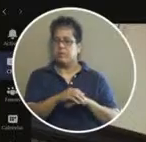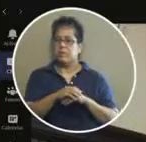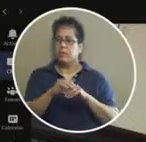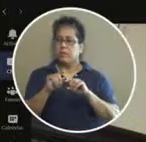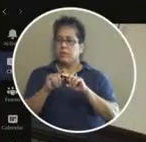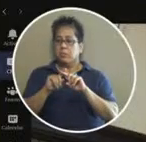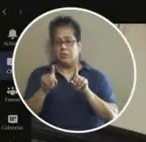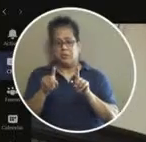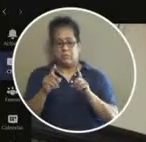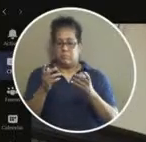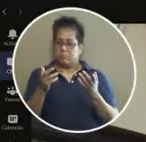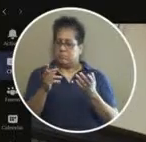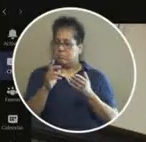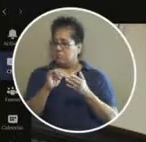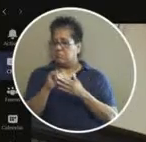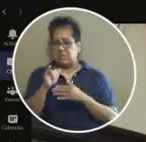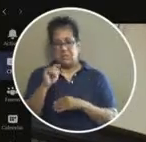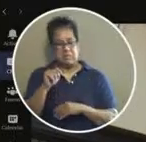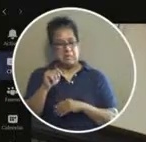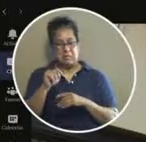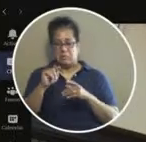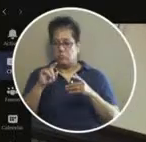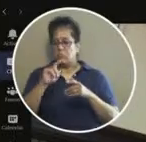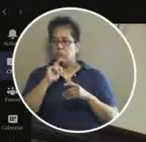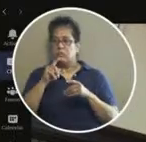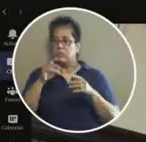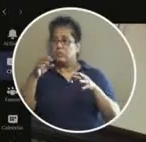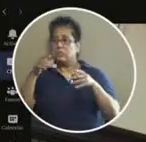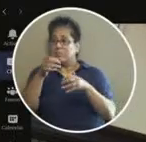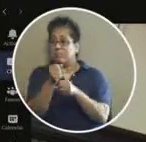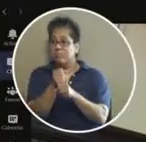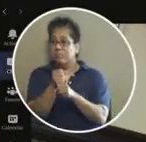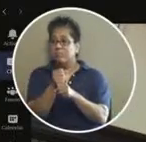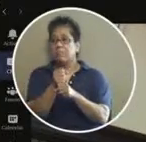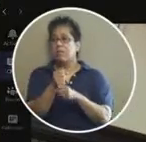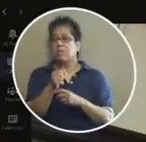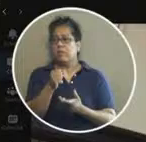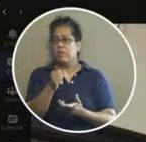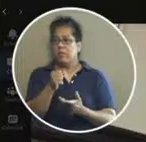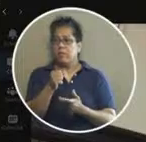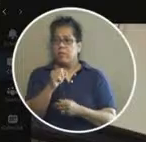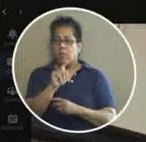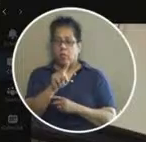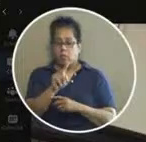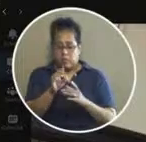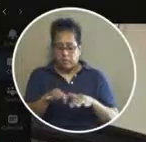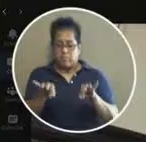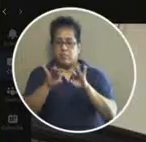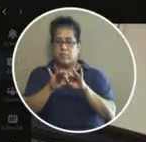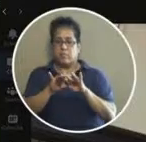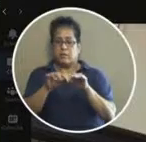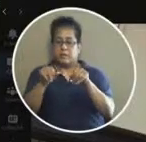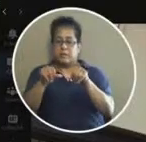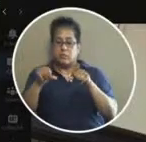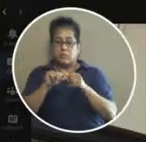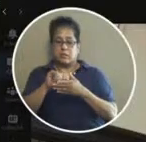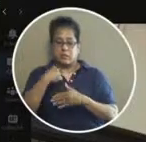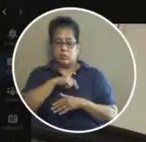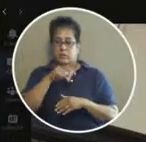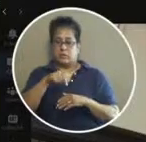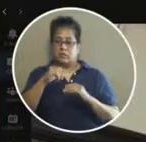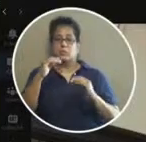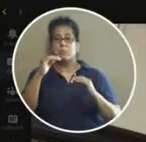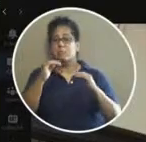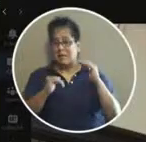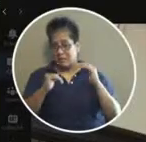is really it in summation for what has transpired thus far. One of the critical areas that we need in this balancing act